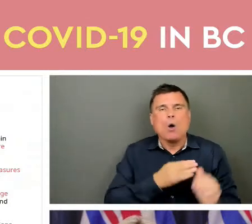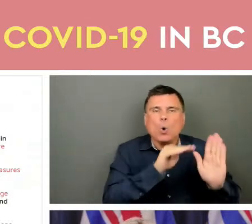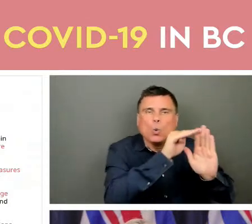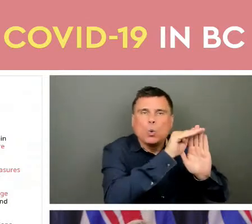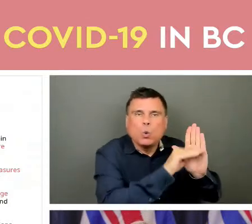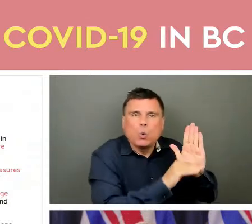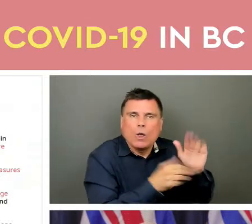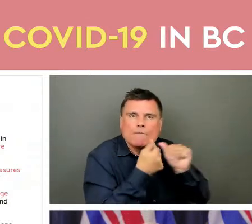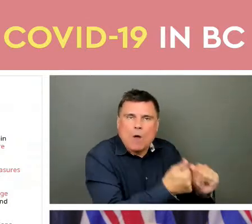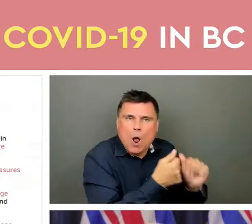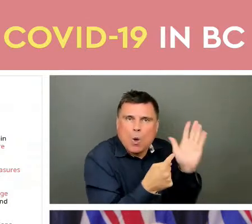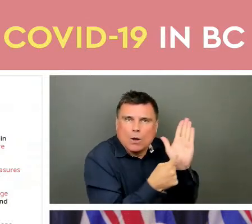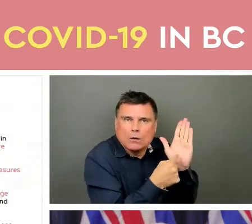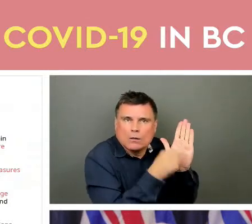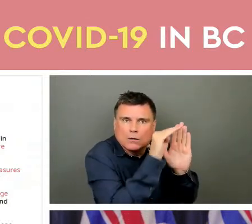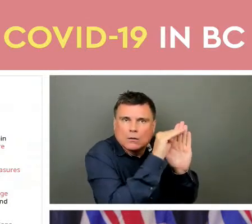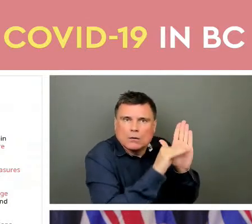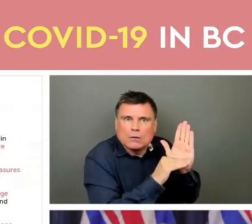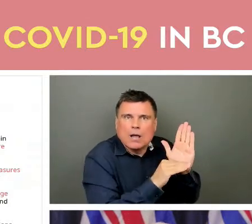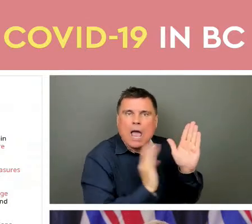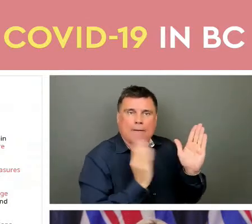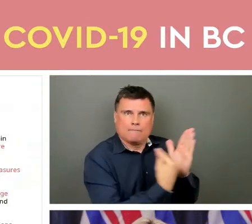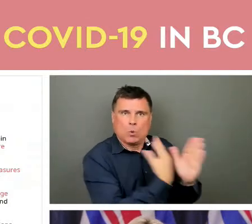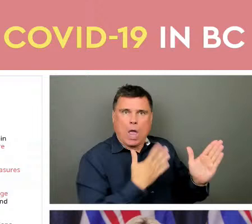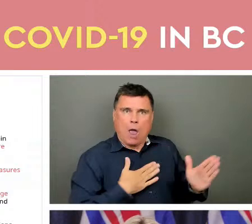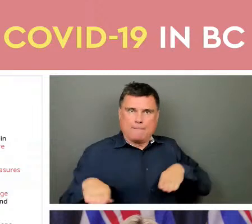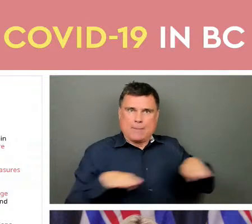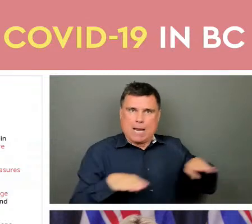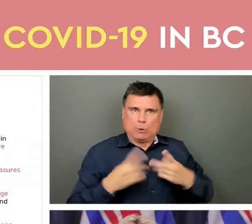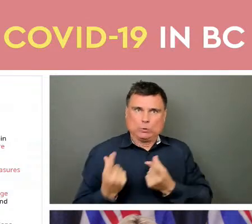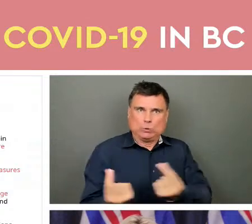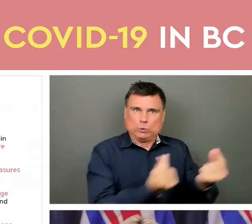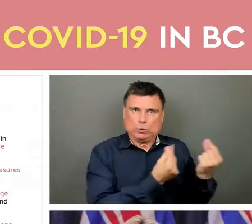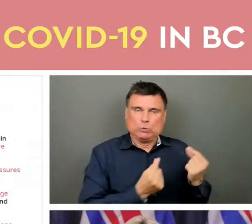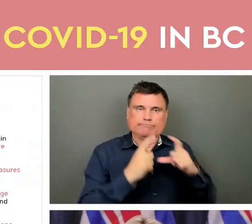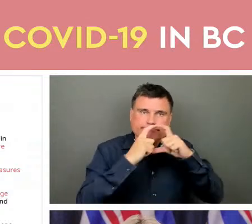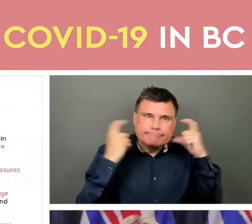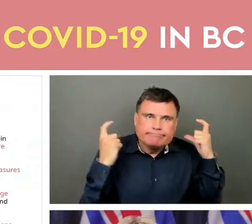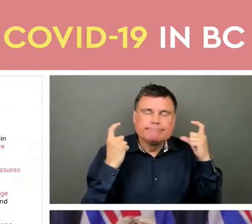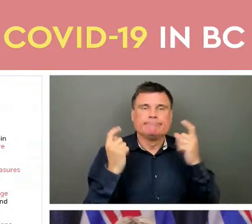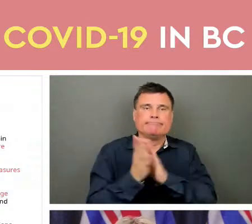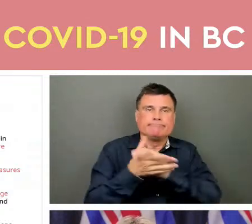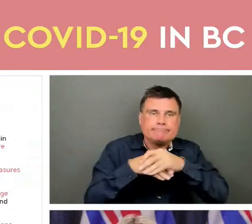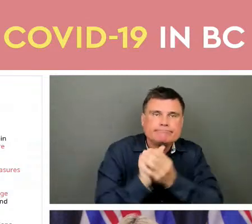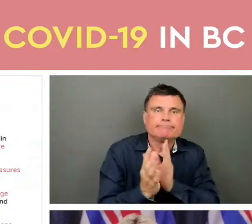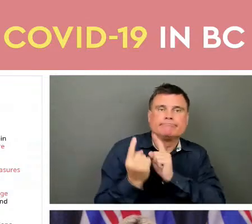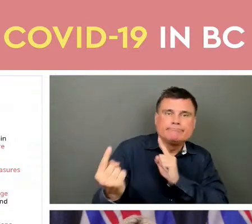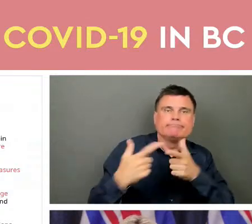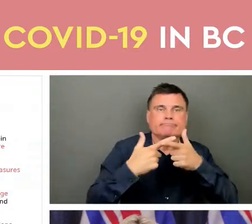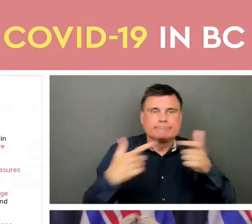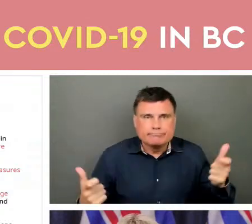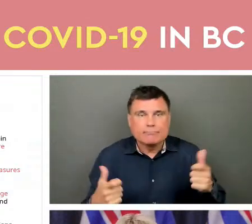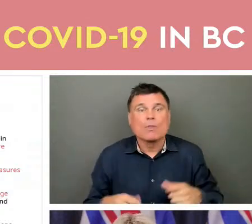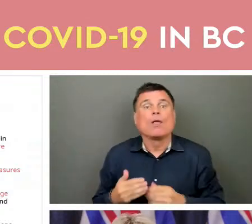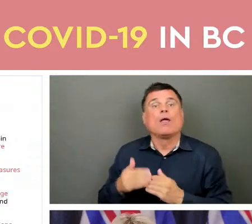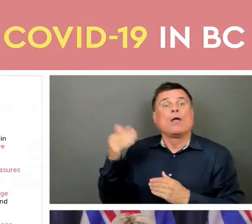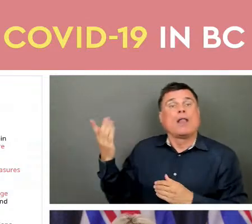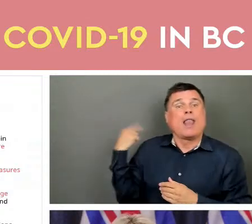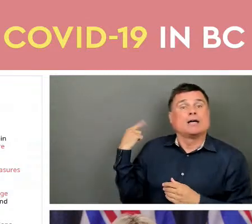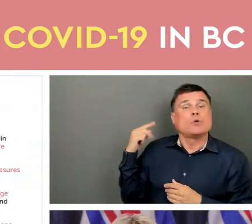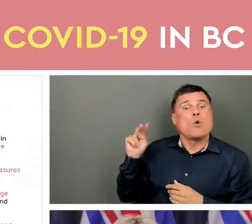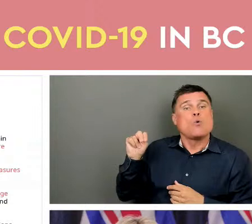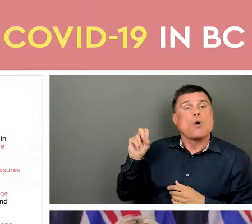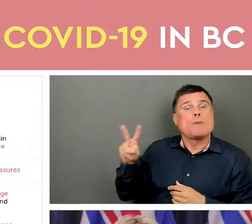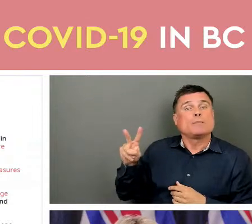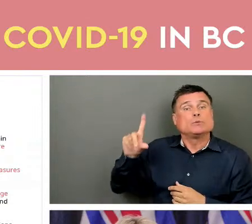behavior. So in November 2020, the model on the top, I presented a model that had this line in blue that